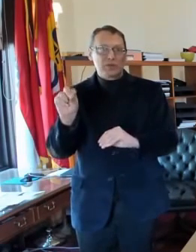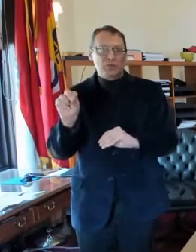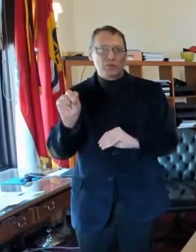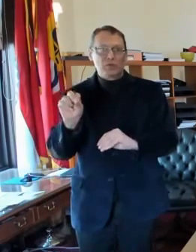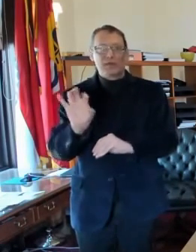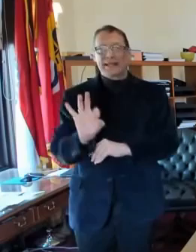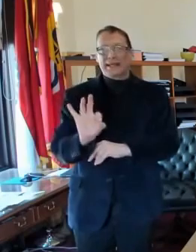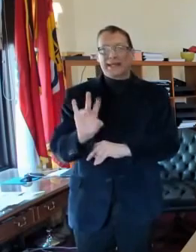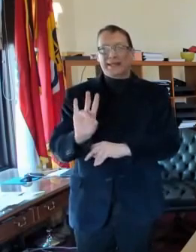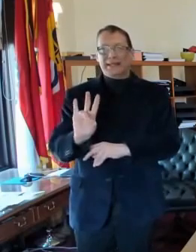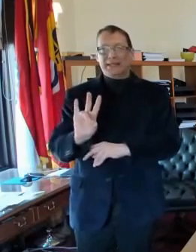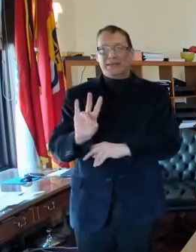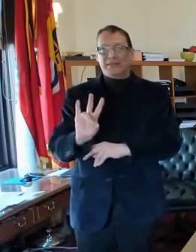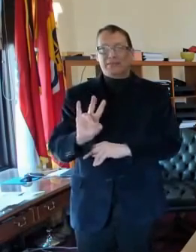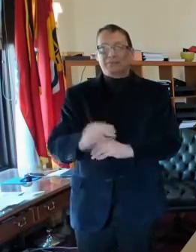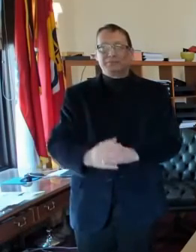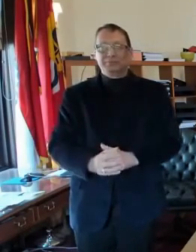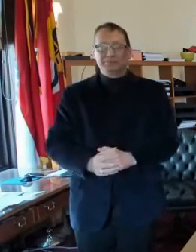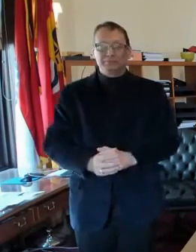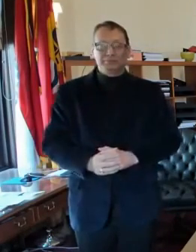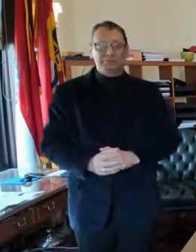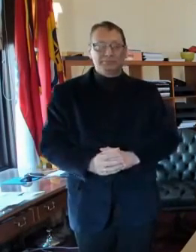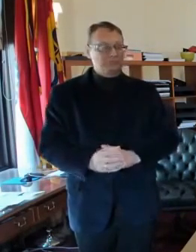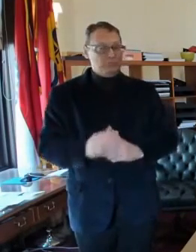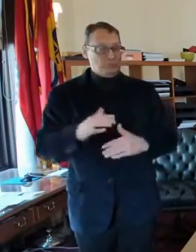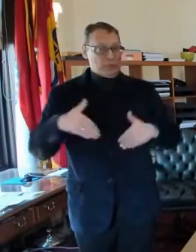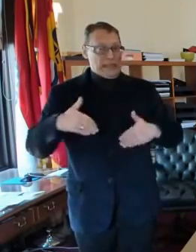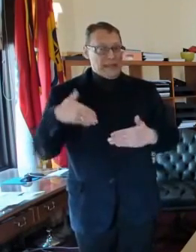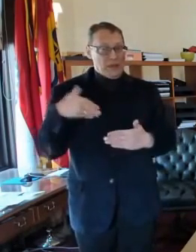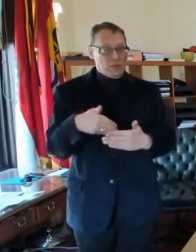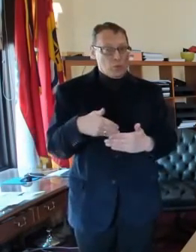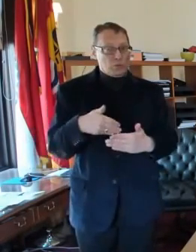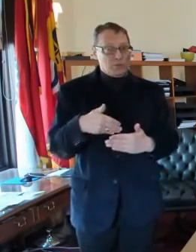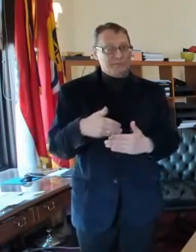of 97, so nowhere close to 40.